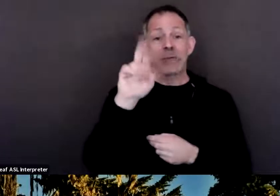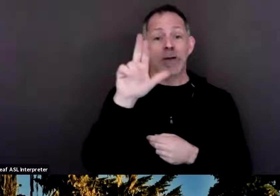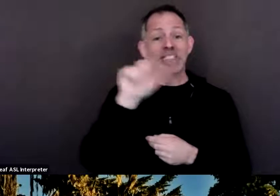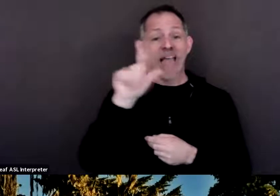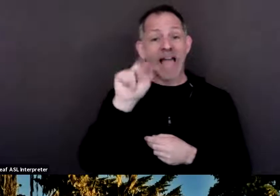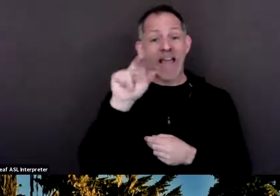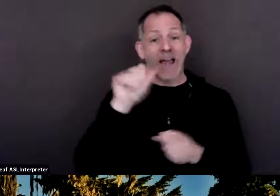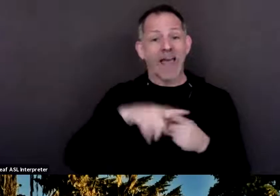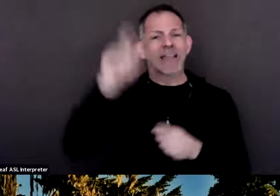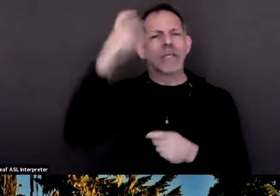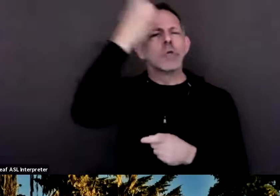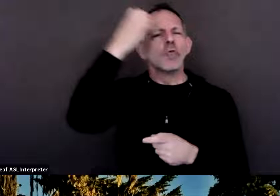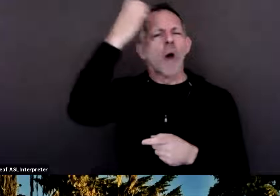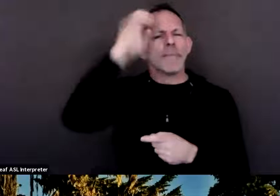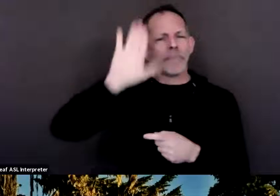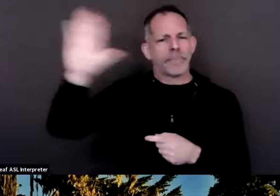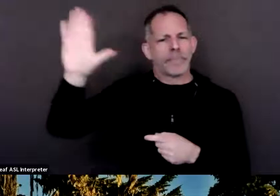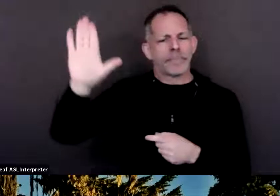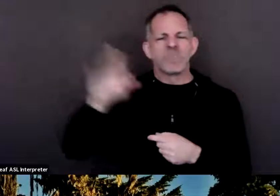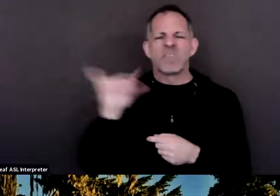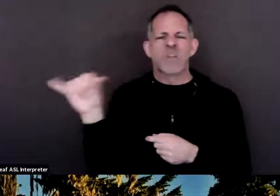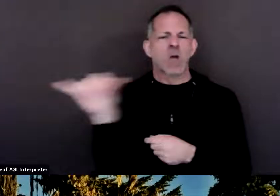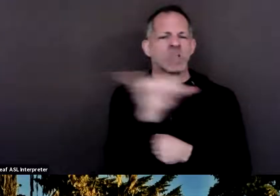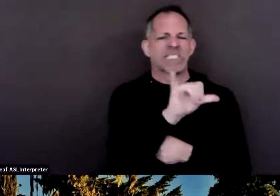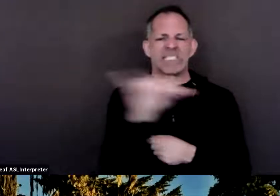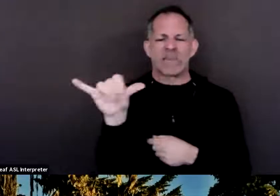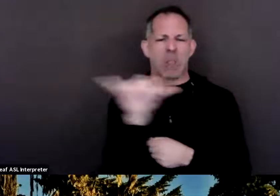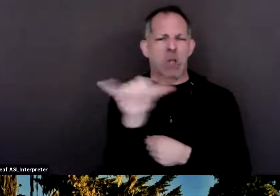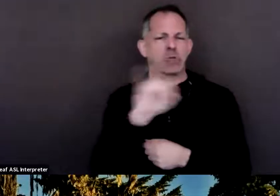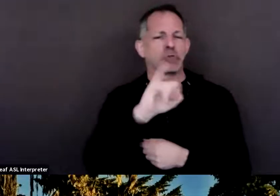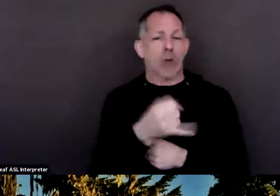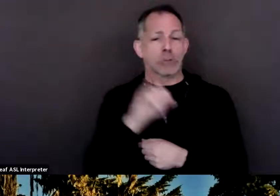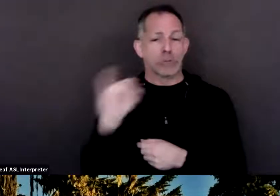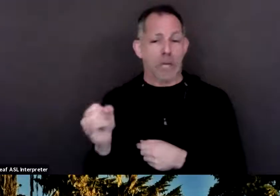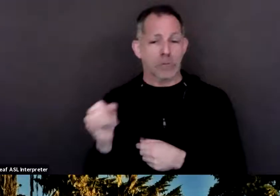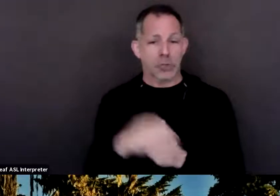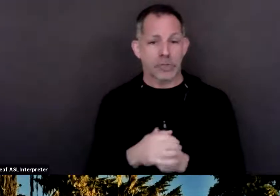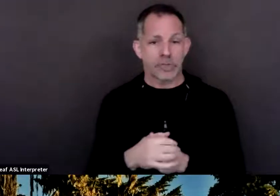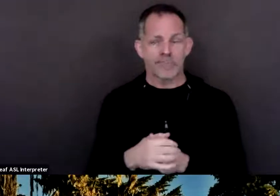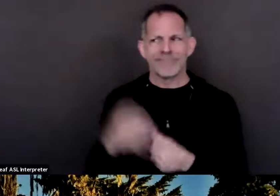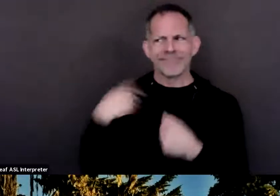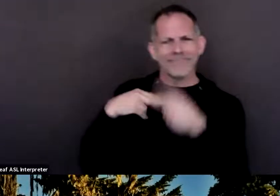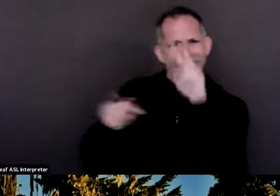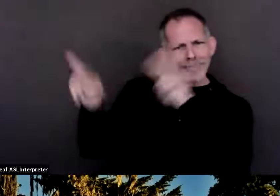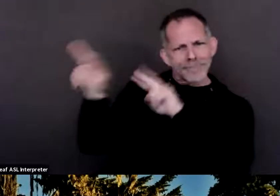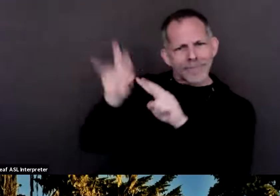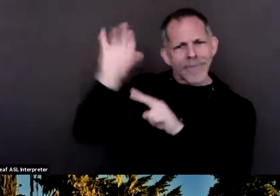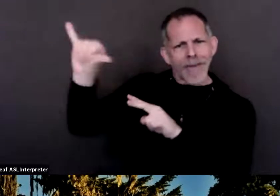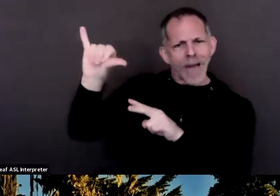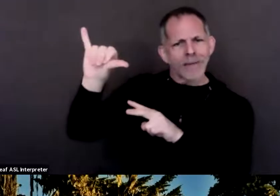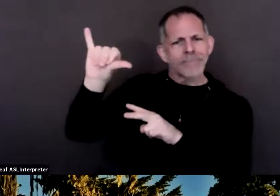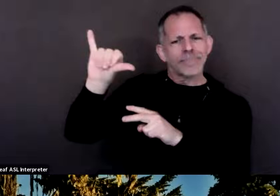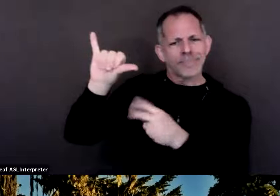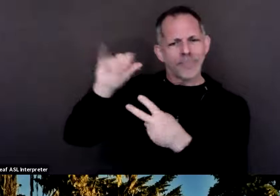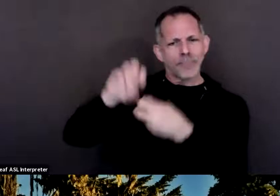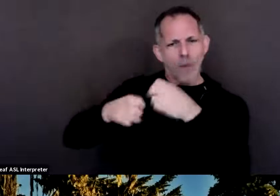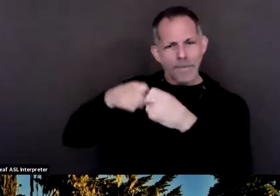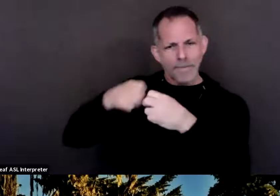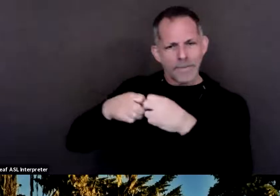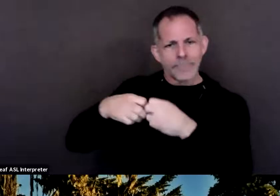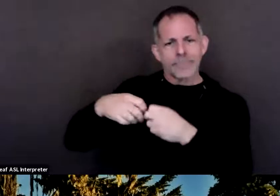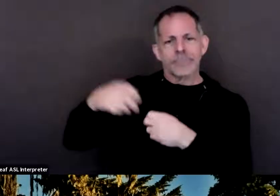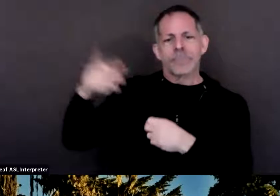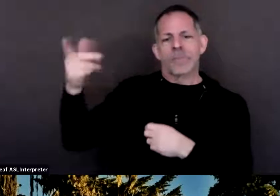physiologically somewhat similar to what's been observed with these rare cases in the US. They also wanted a little bit of time to pass to see if